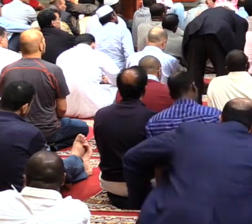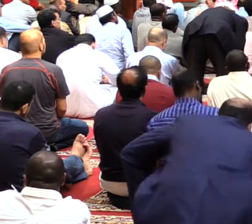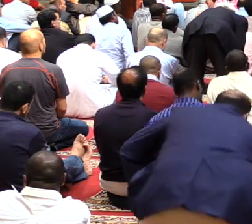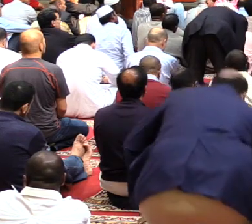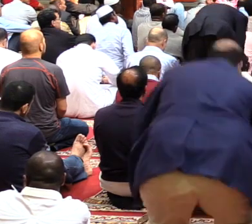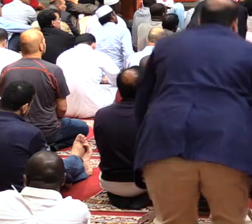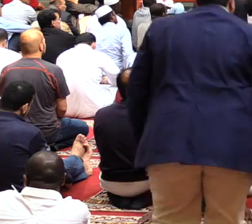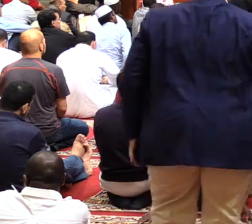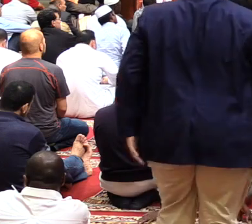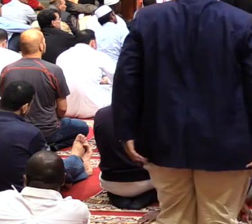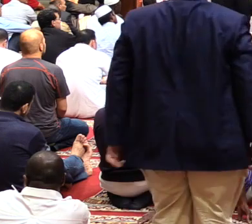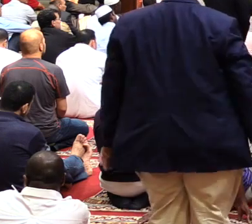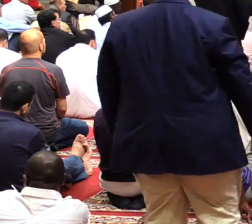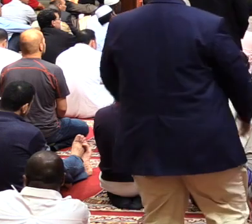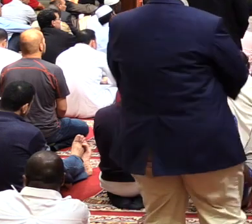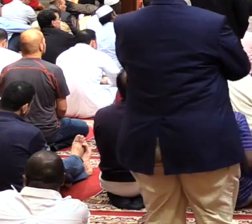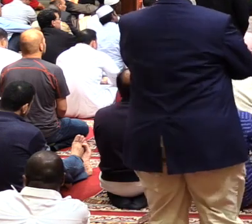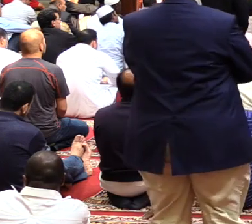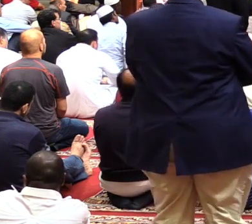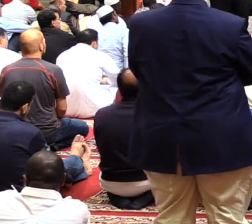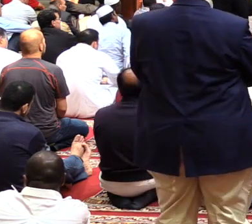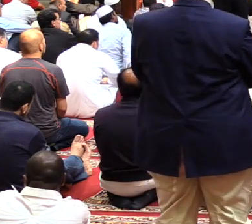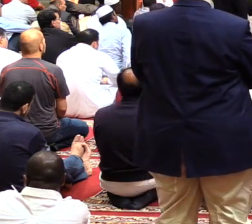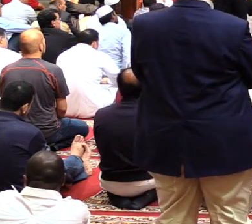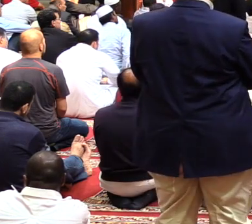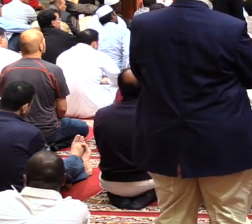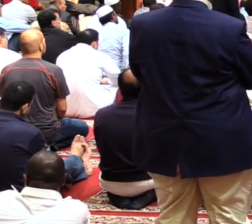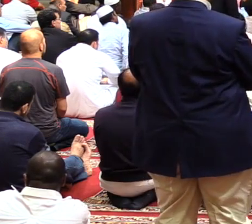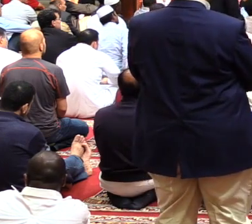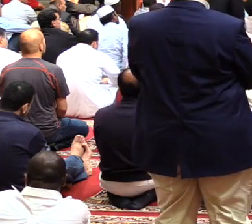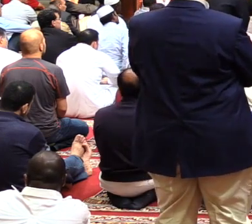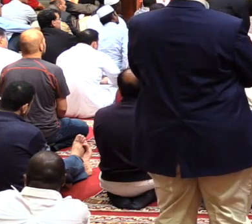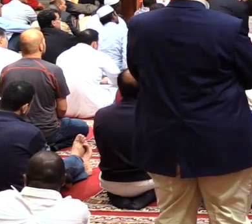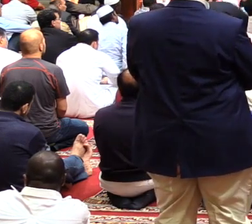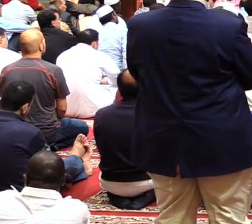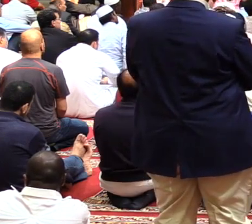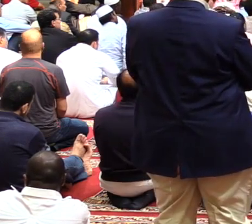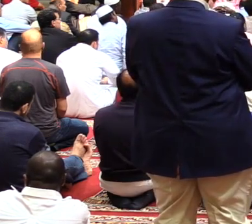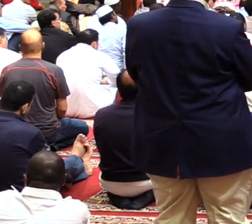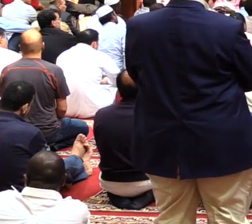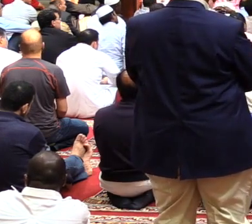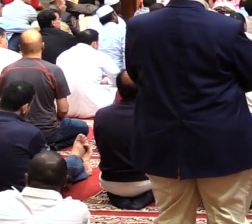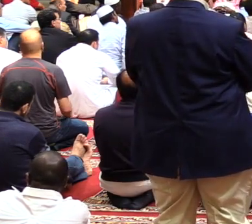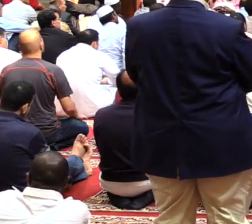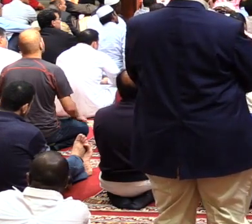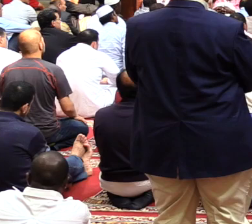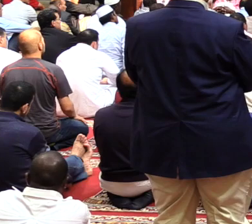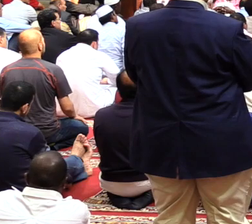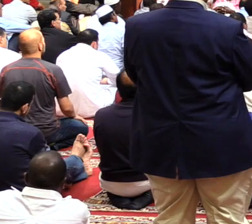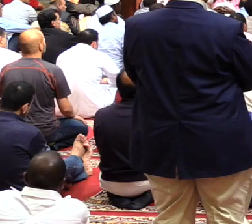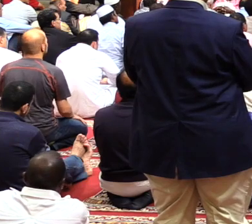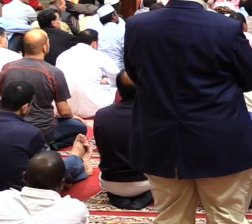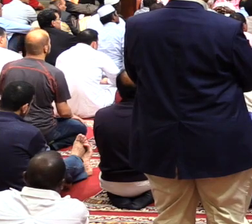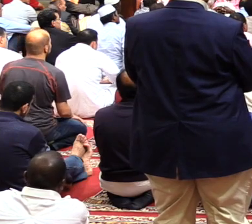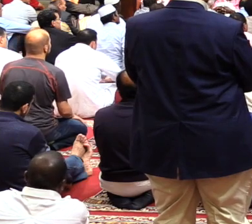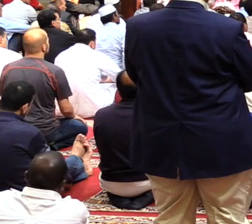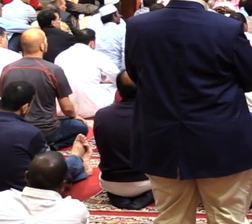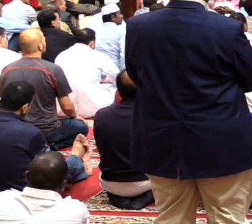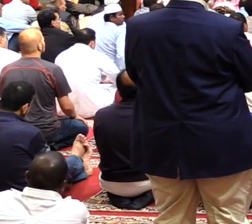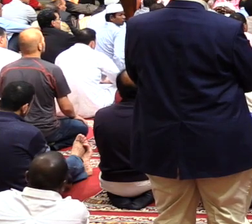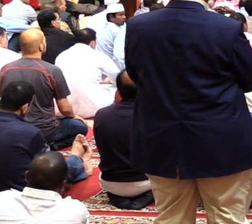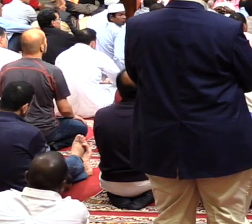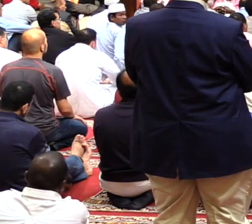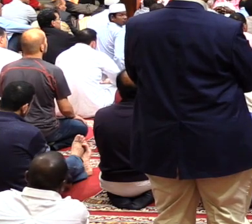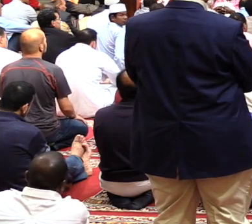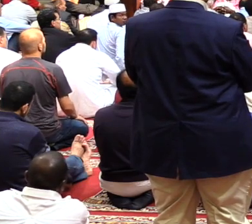While the title seems to be addressing a basic simple issue that we are all Muslims,